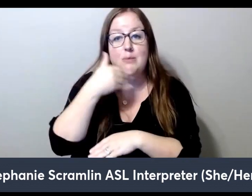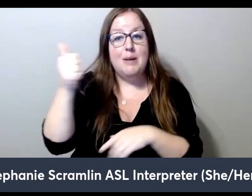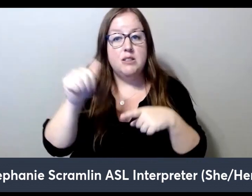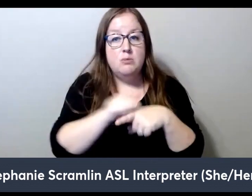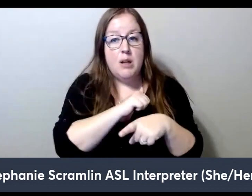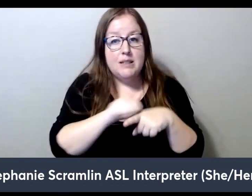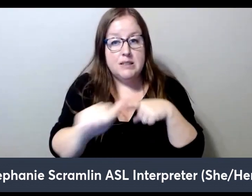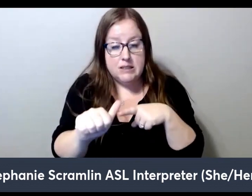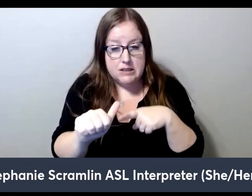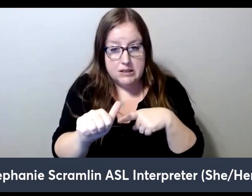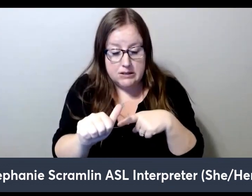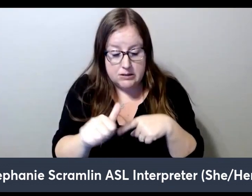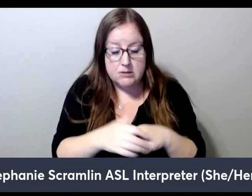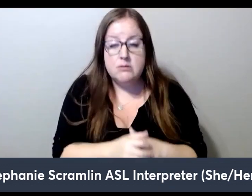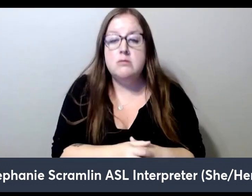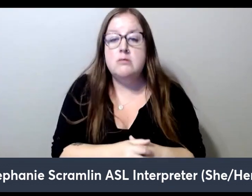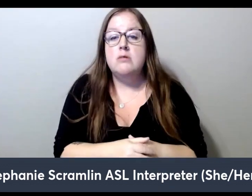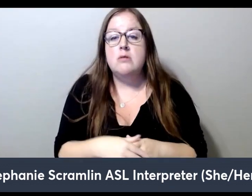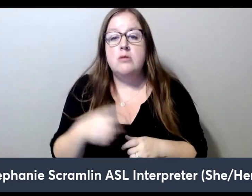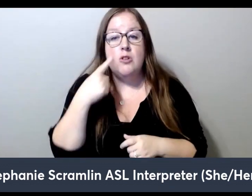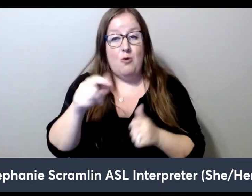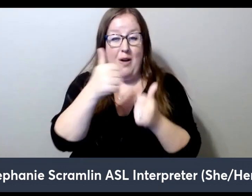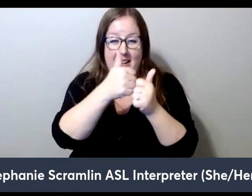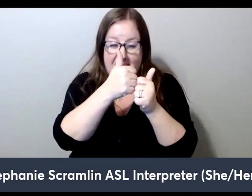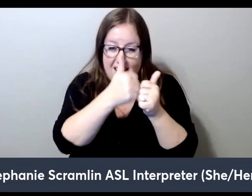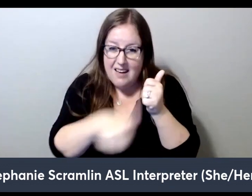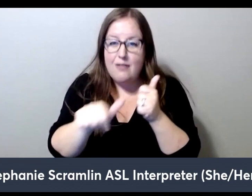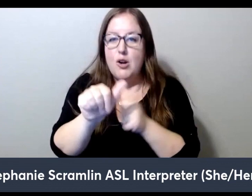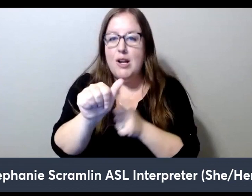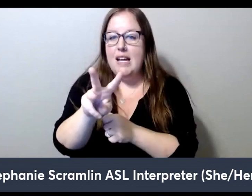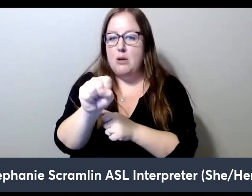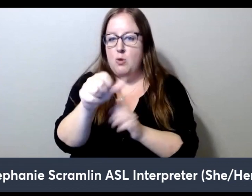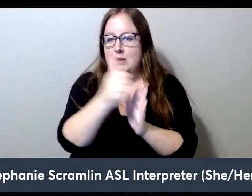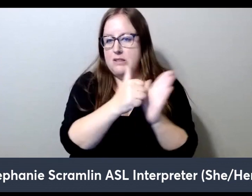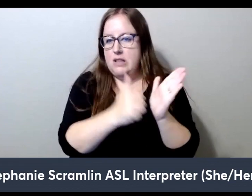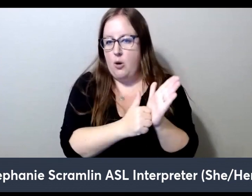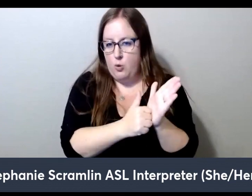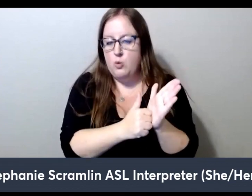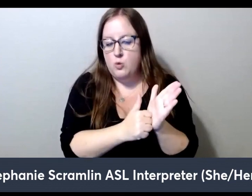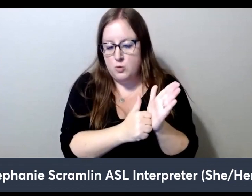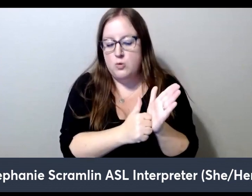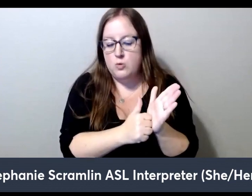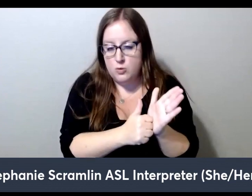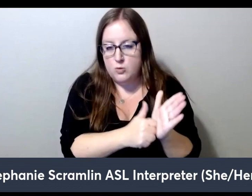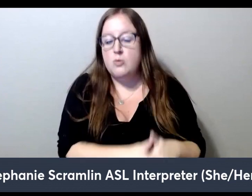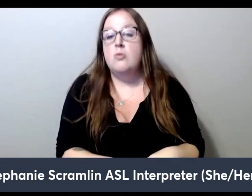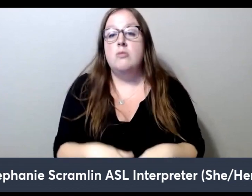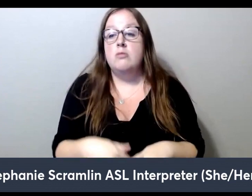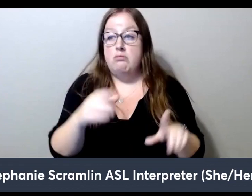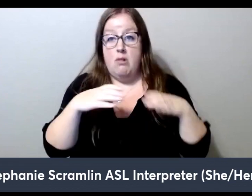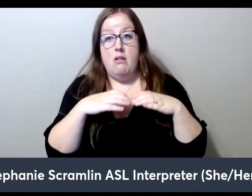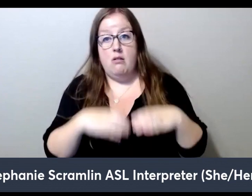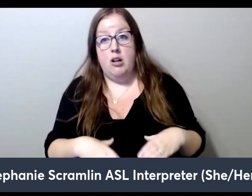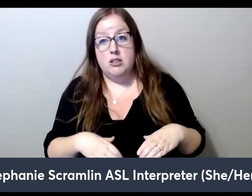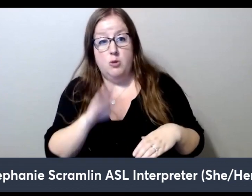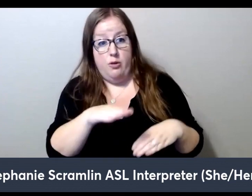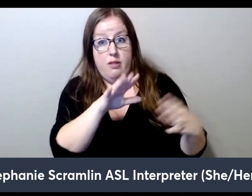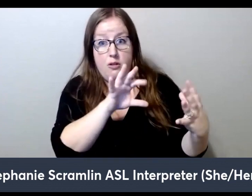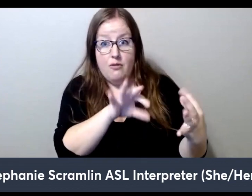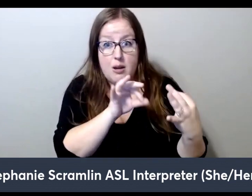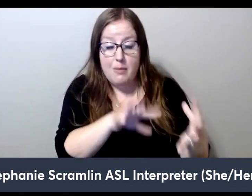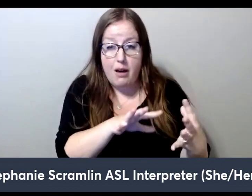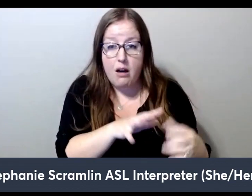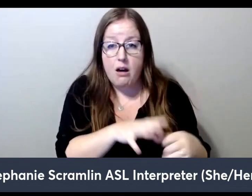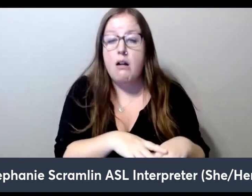practices, for every single AWS account. Now, we've heard from customers that